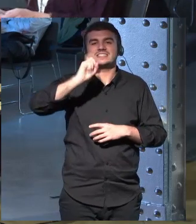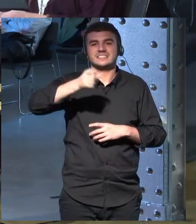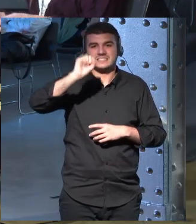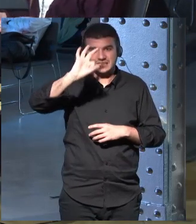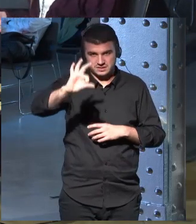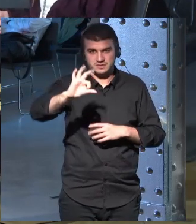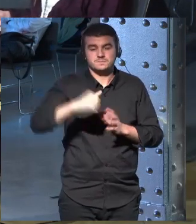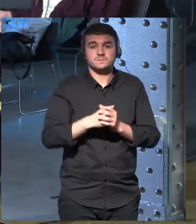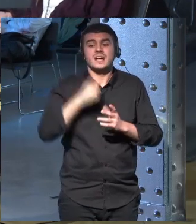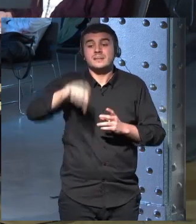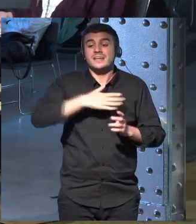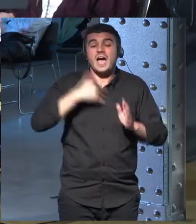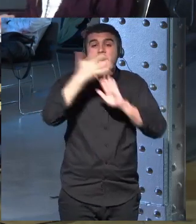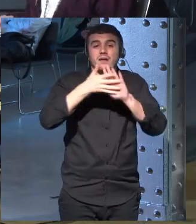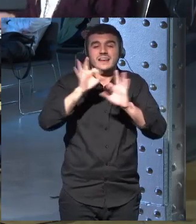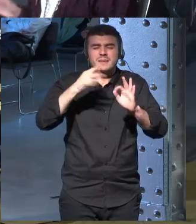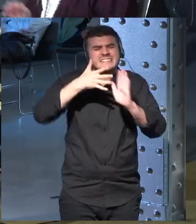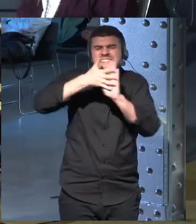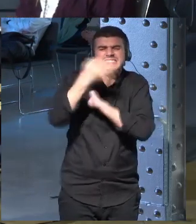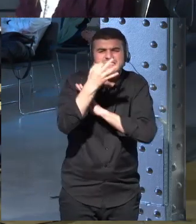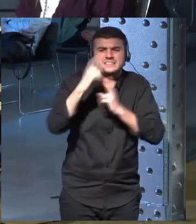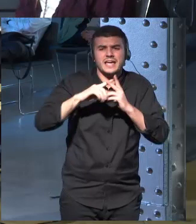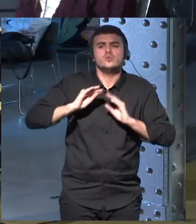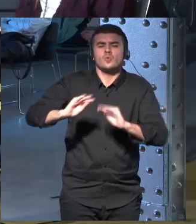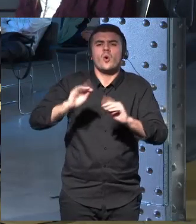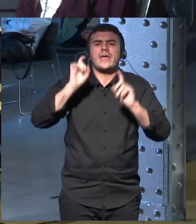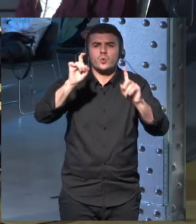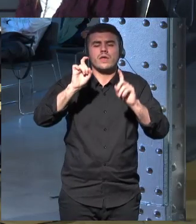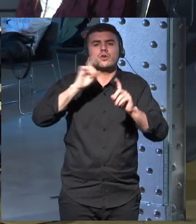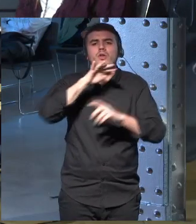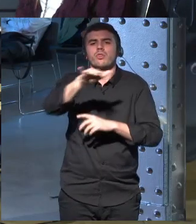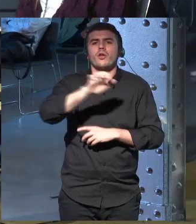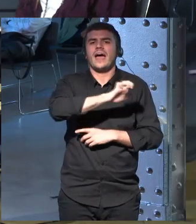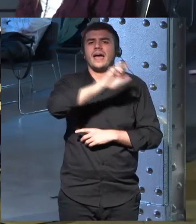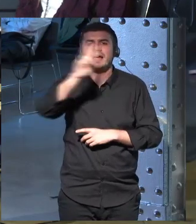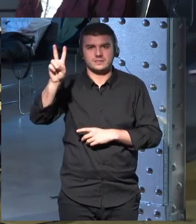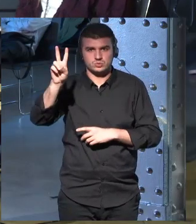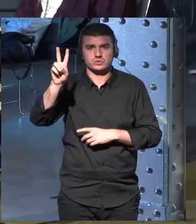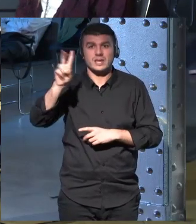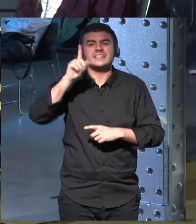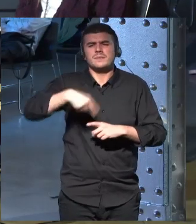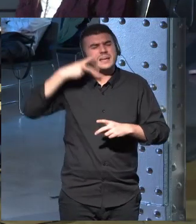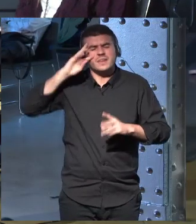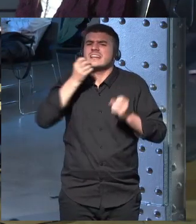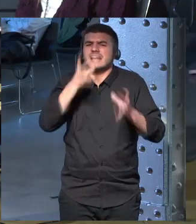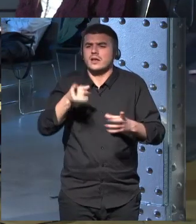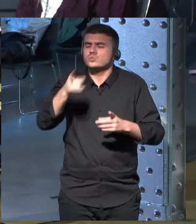your North American education and of that experience to you. Yes.